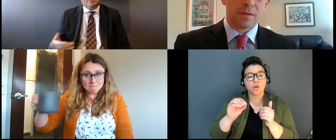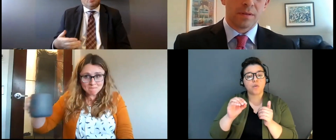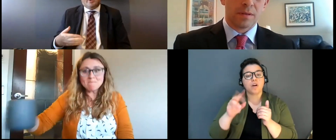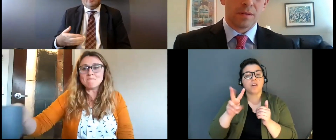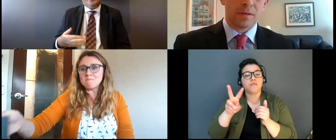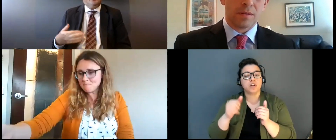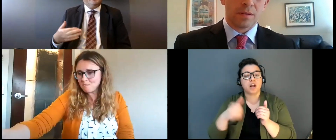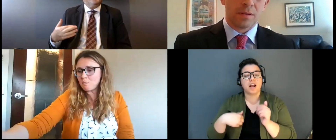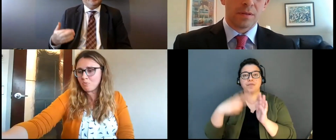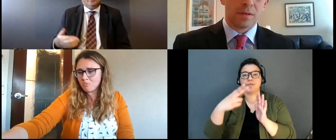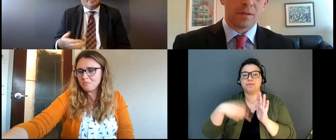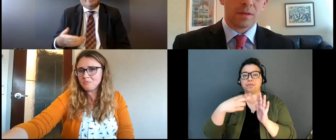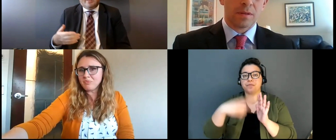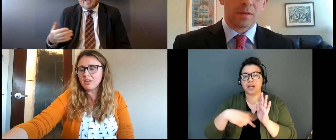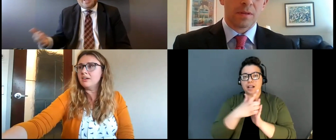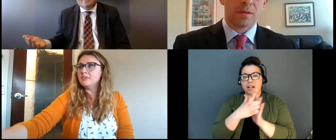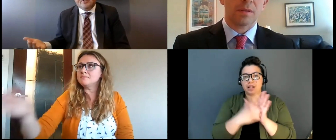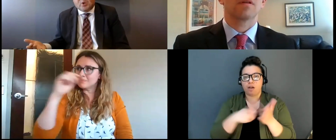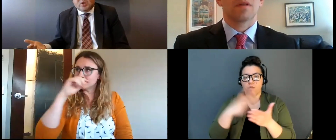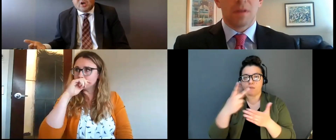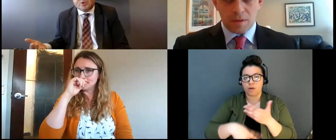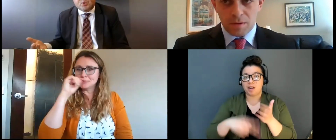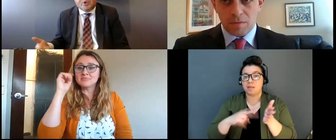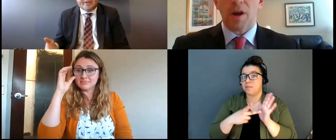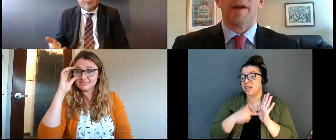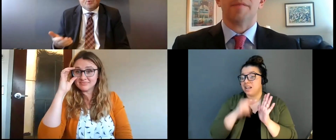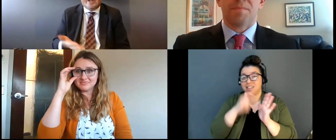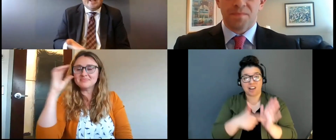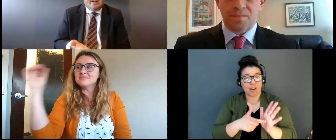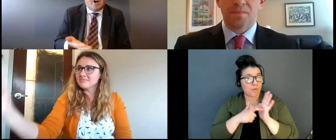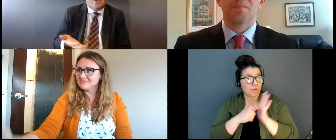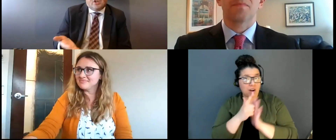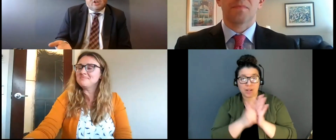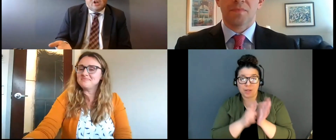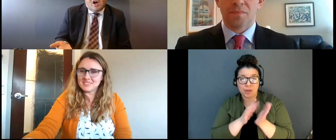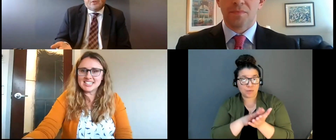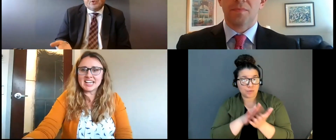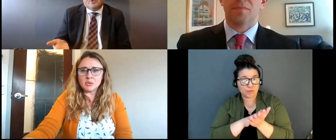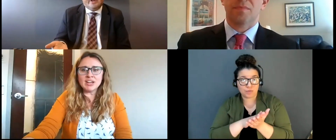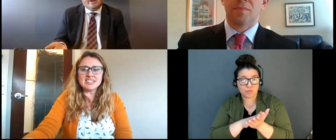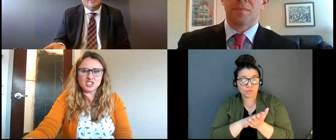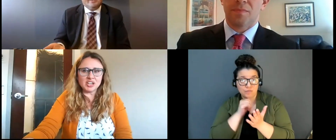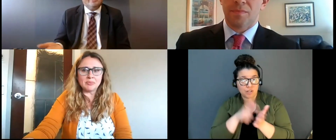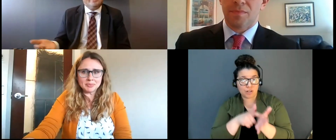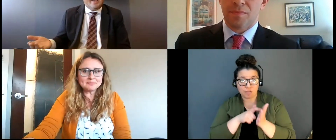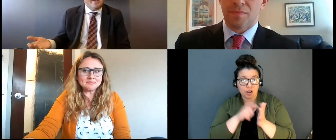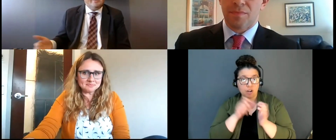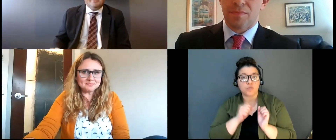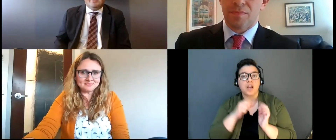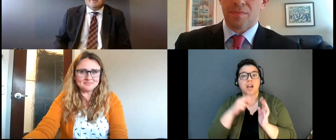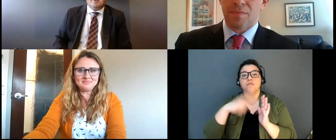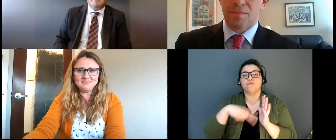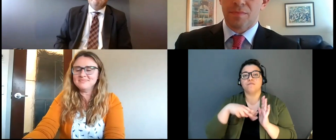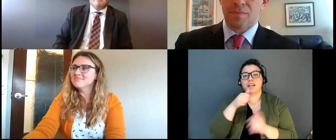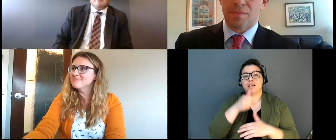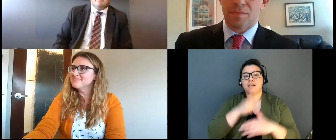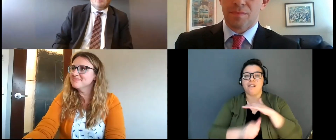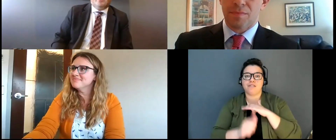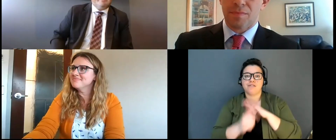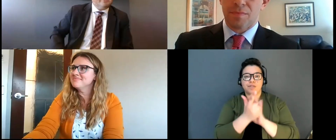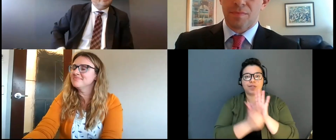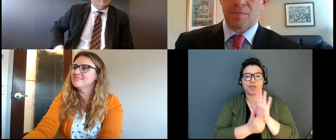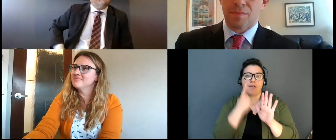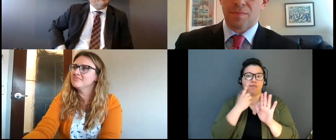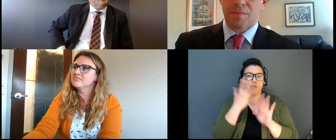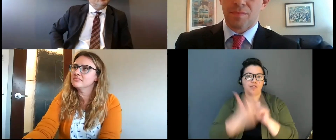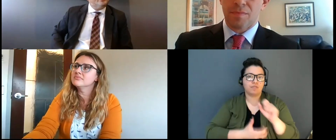program, where you don't necessarily even have to go to law school. You can read under the law for It's like 3 years. Yeah.